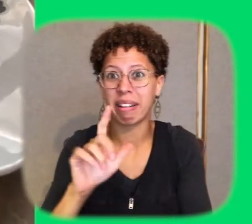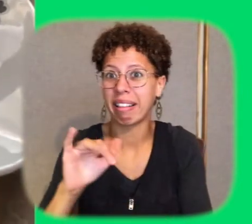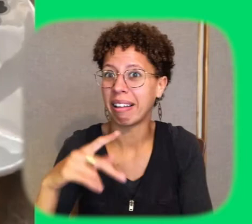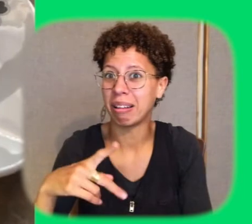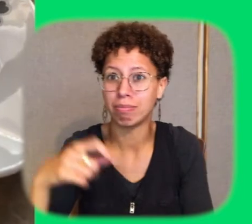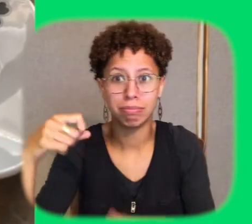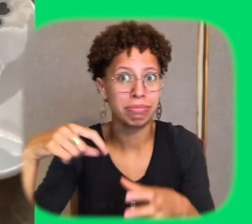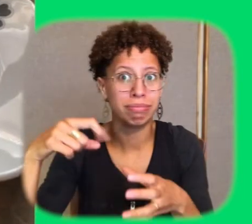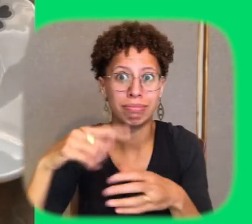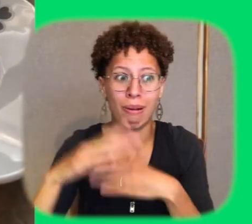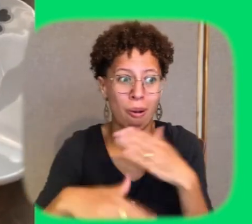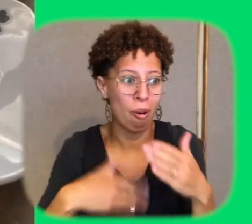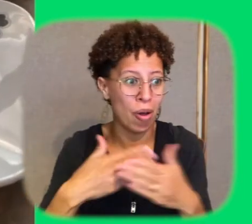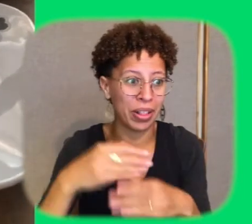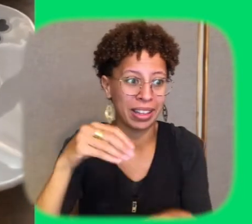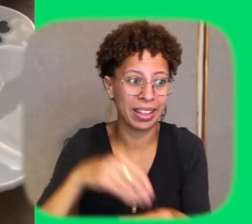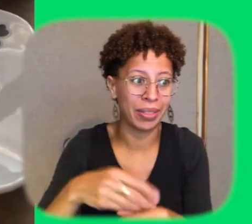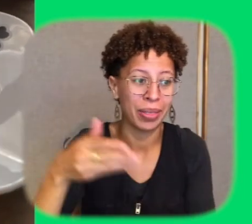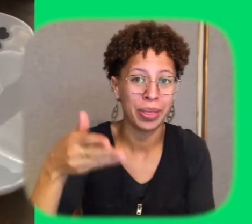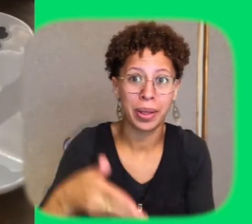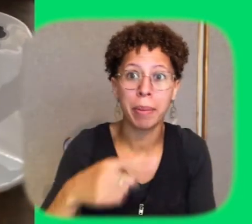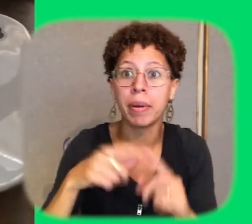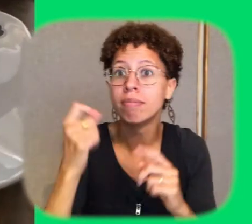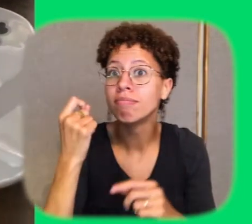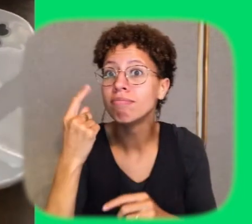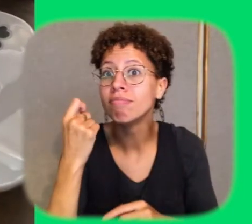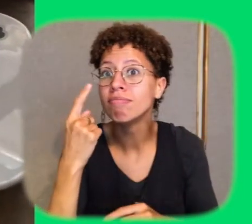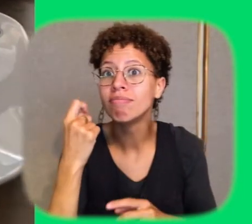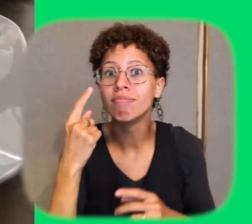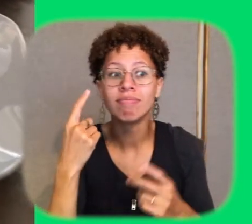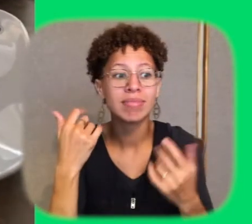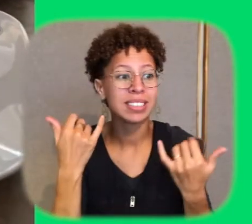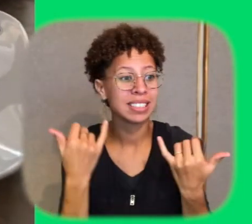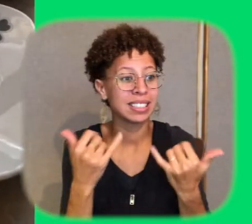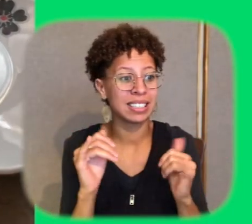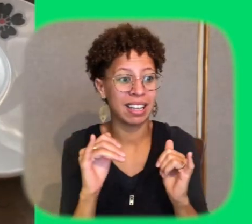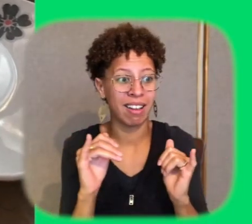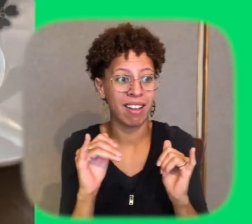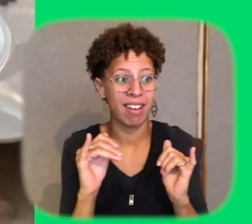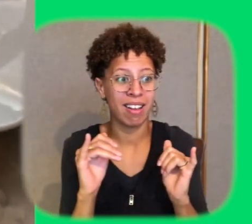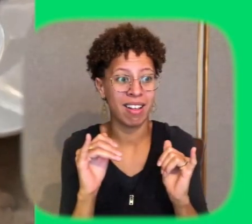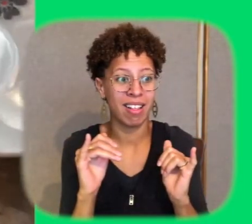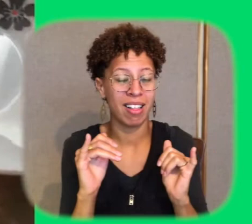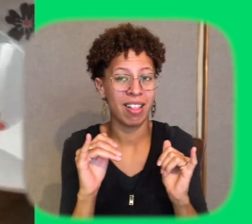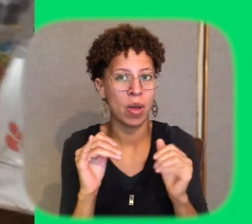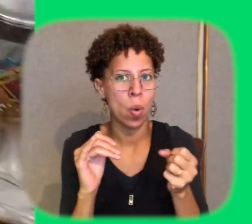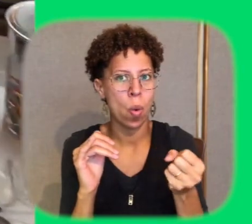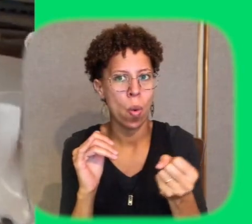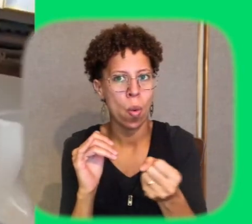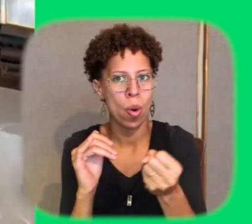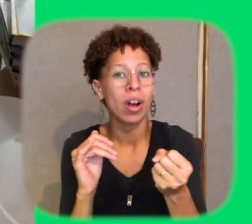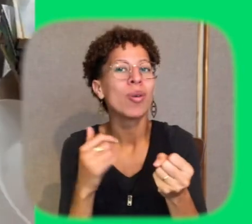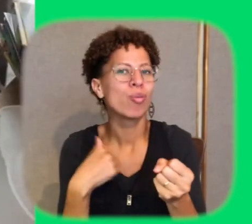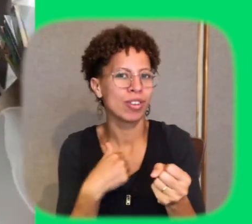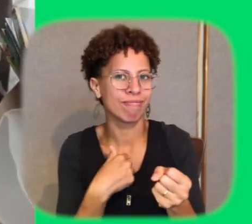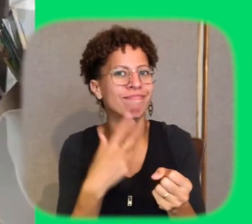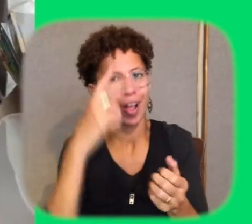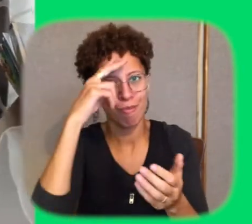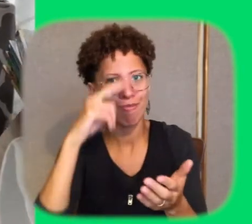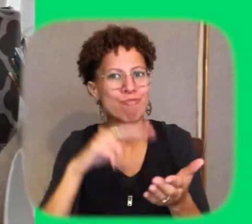we are not finishing this on purpose. Because this is our challenge for